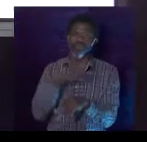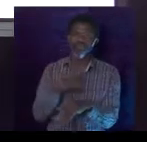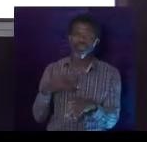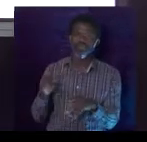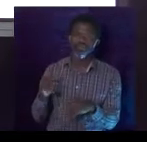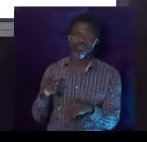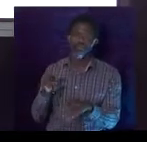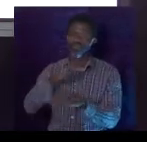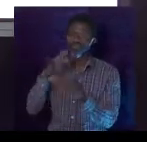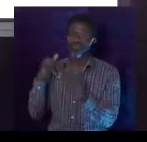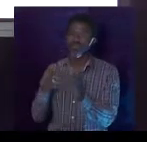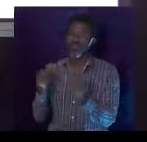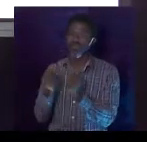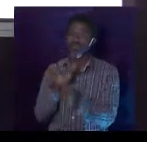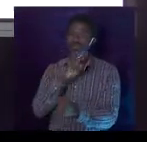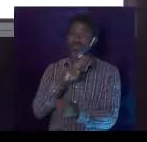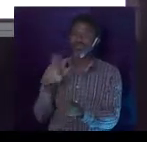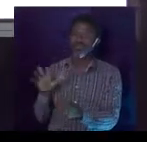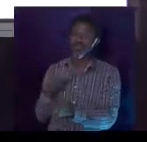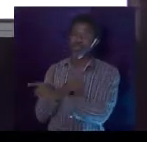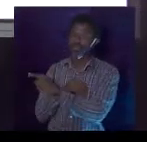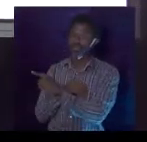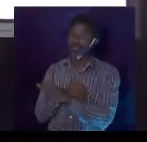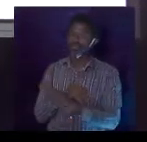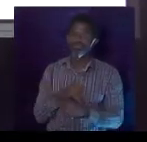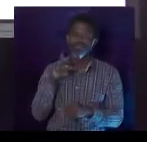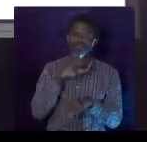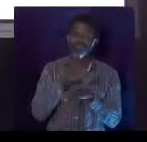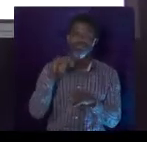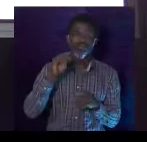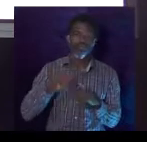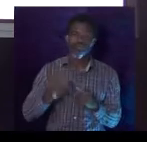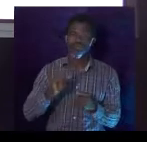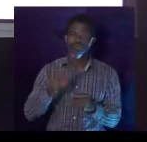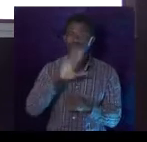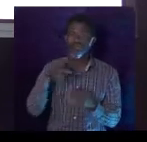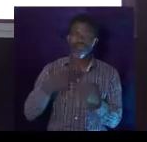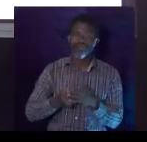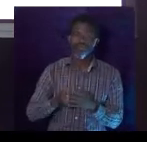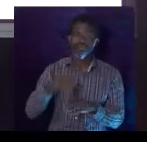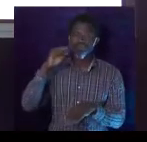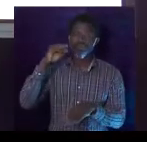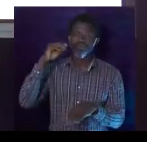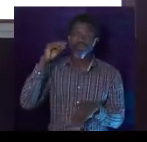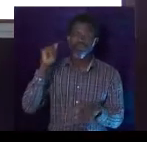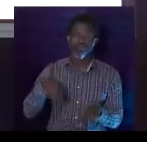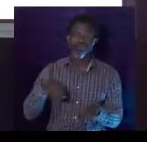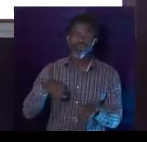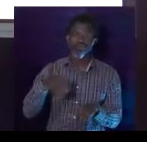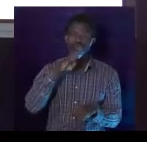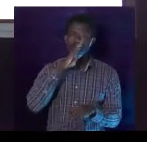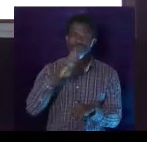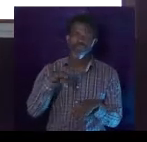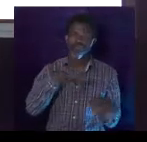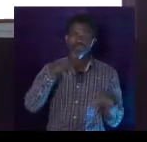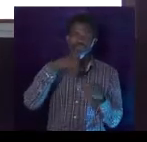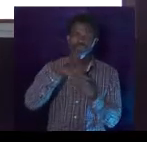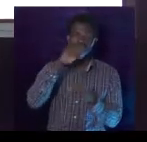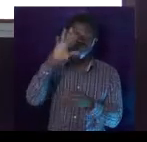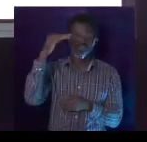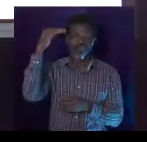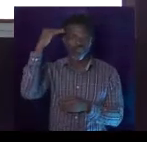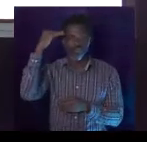up, and as usual, just complete it with 25. You didn't even have to write anything down. All can just be